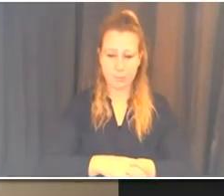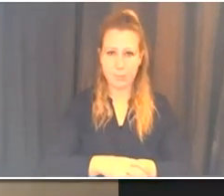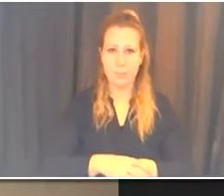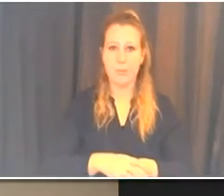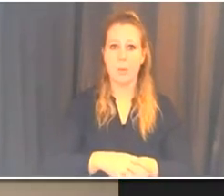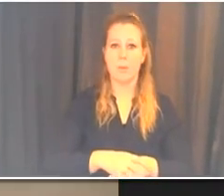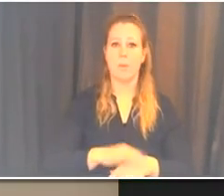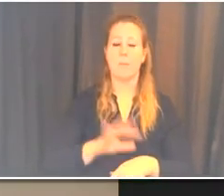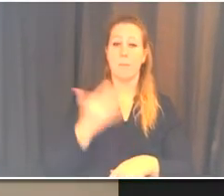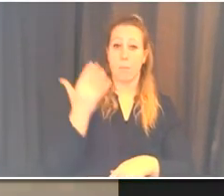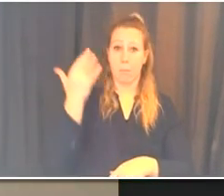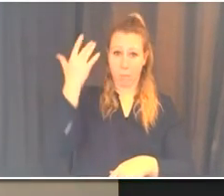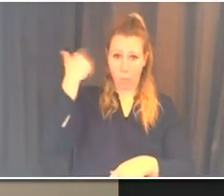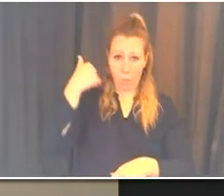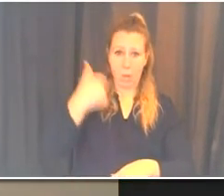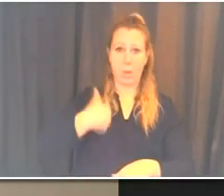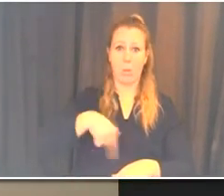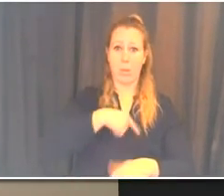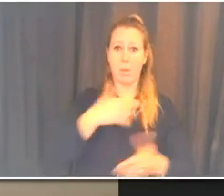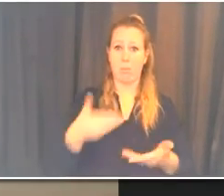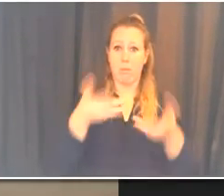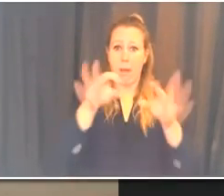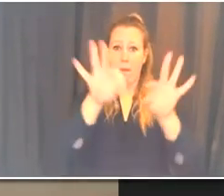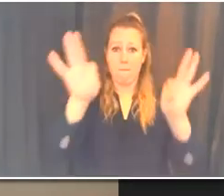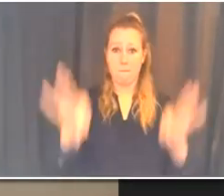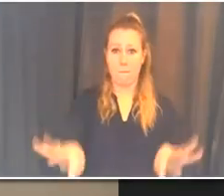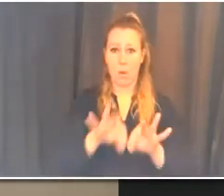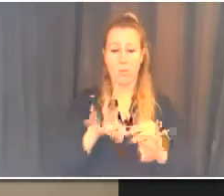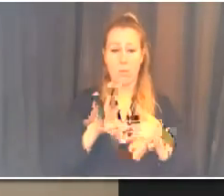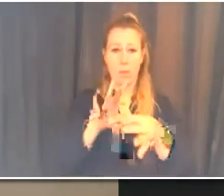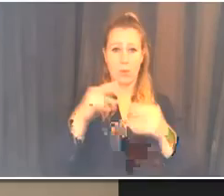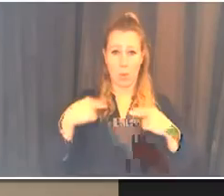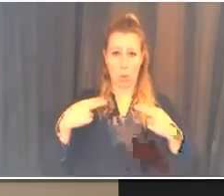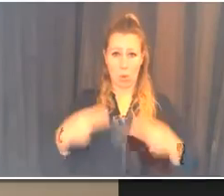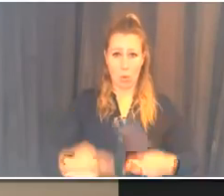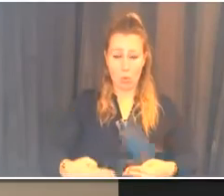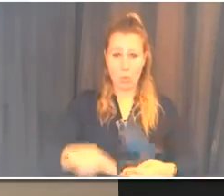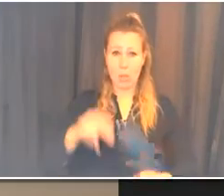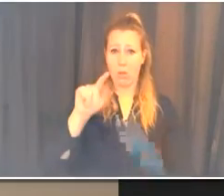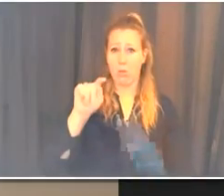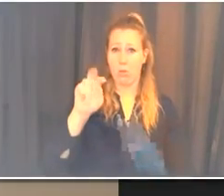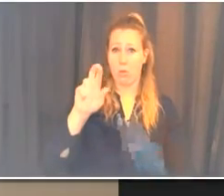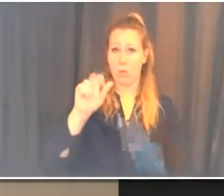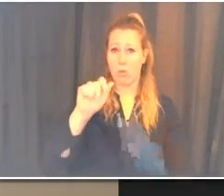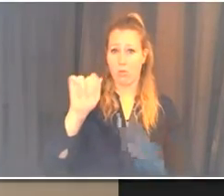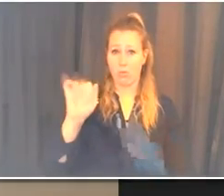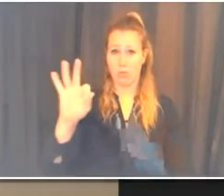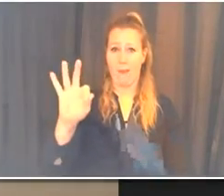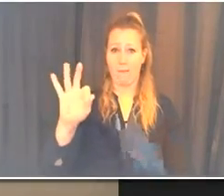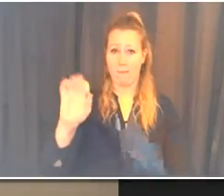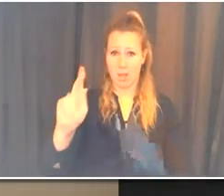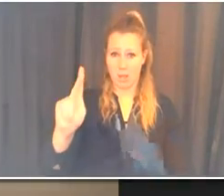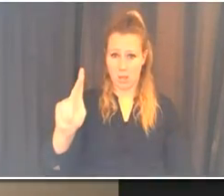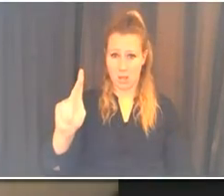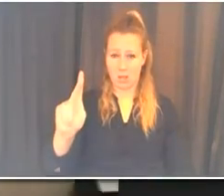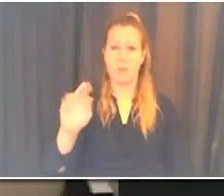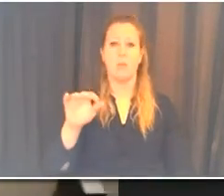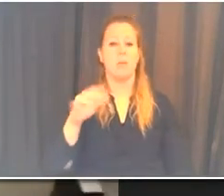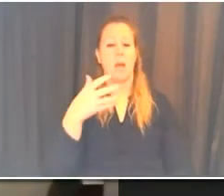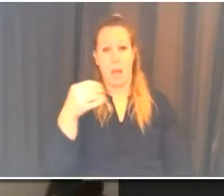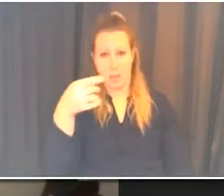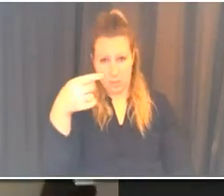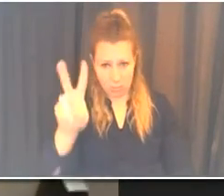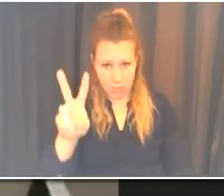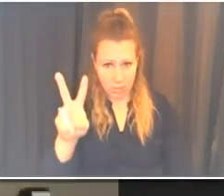funding uh is always a problem with the funding um we had to switch or make changes with the